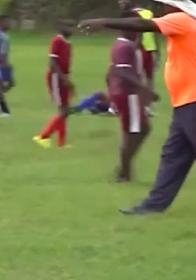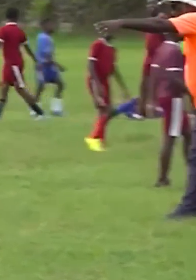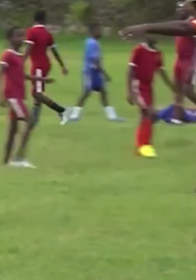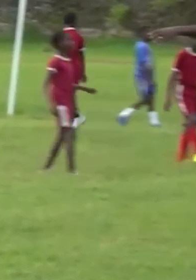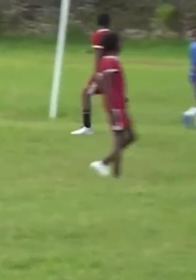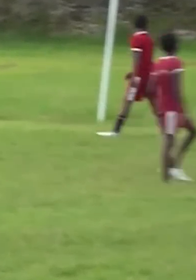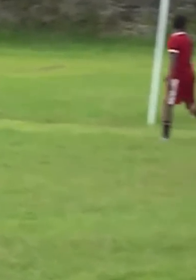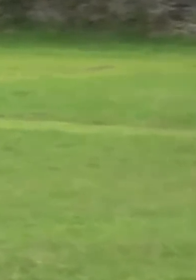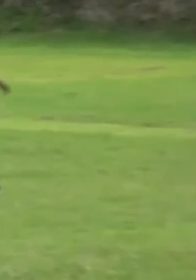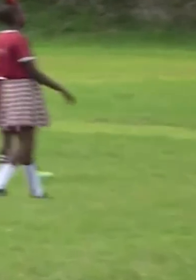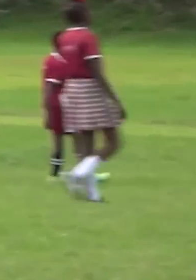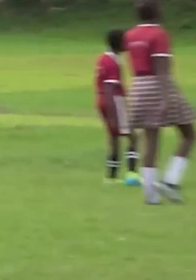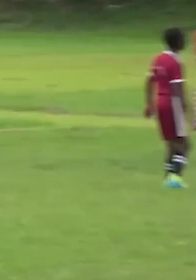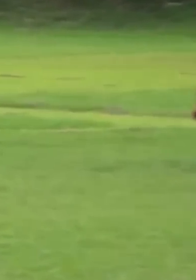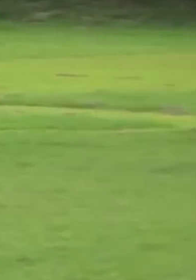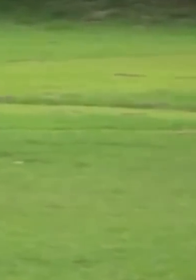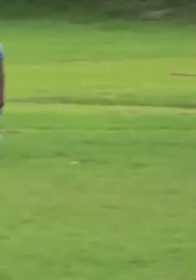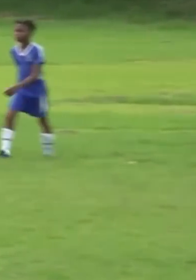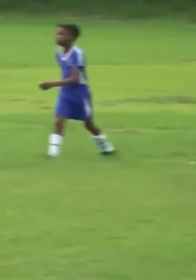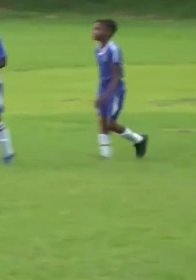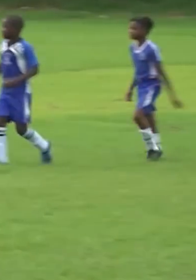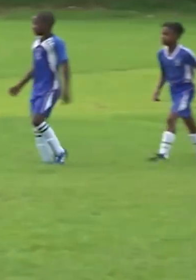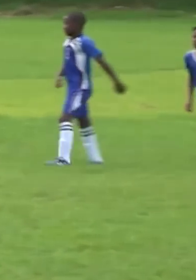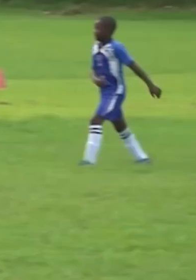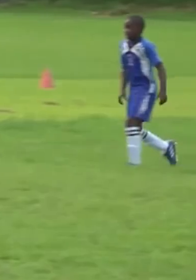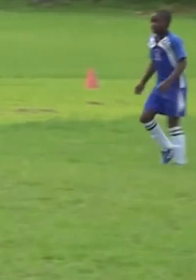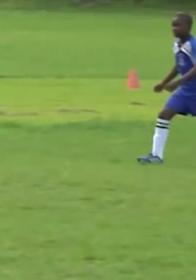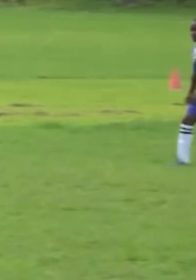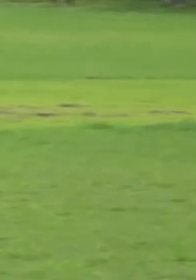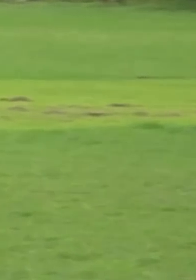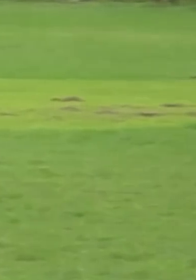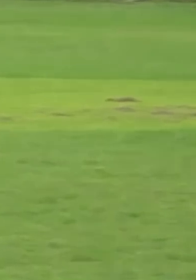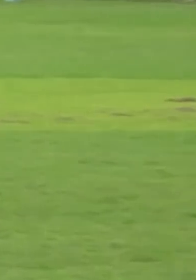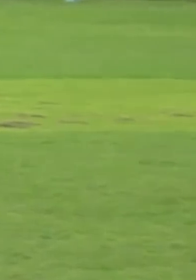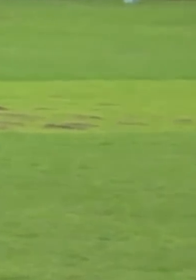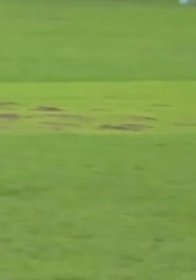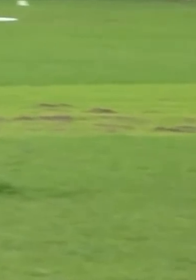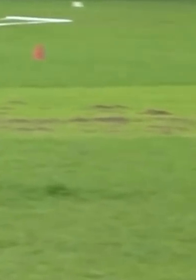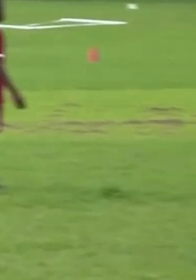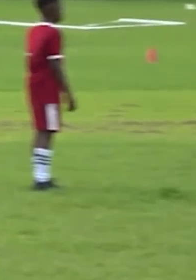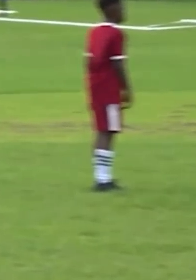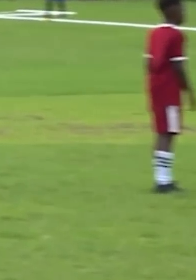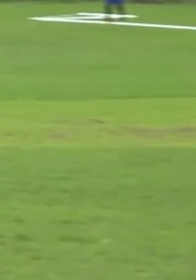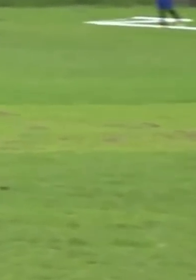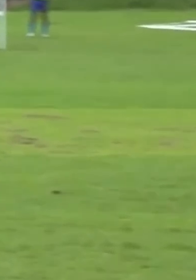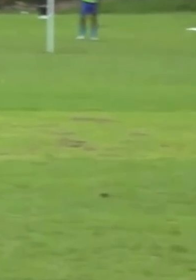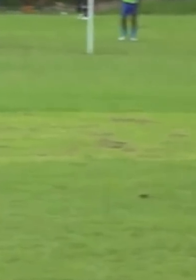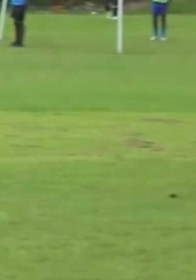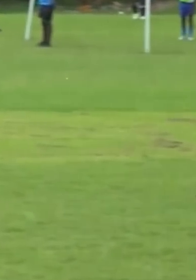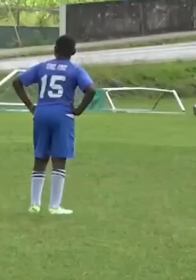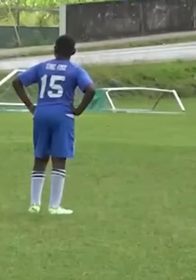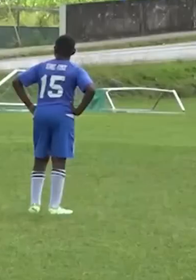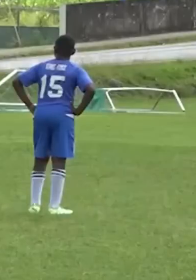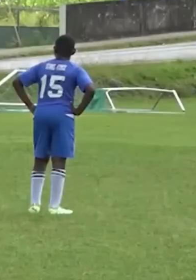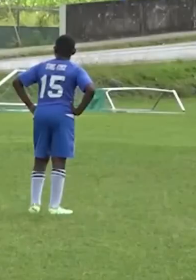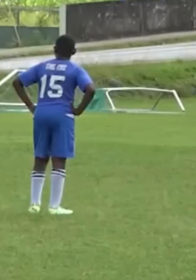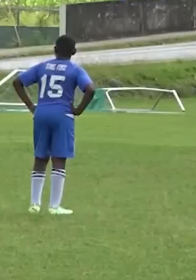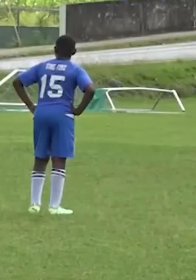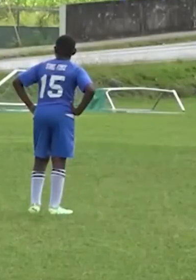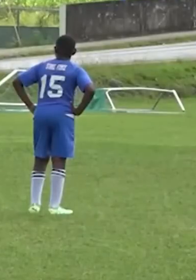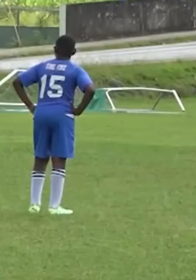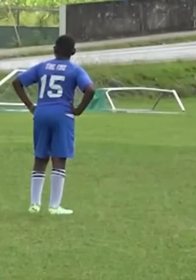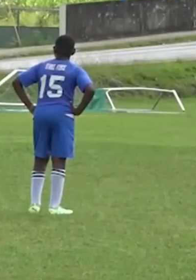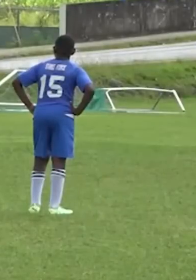of it? Maynard on the money. Excellent header. St. Matthews down and out of the contest. Skip ahead to